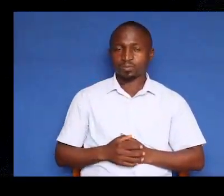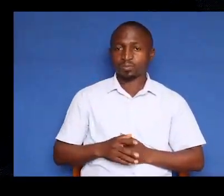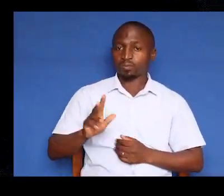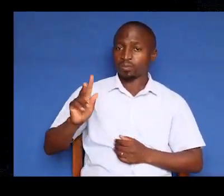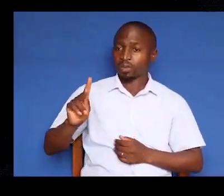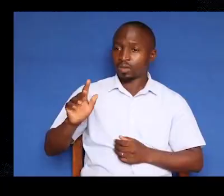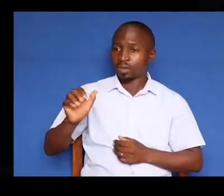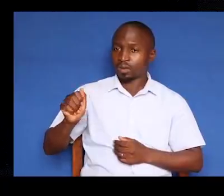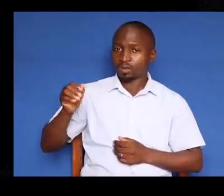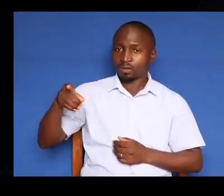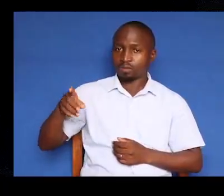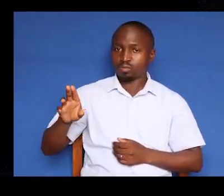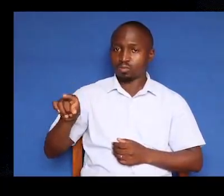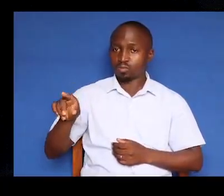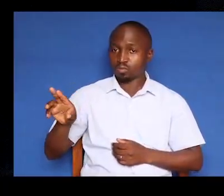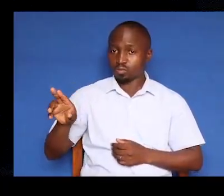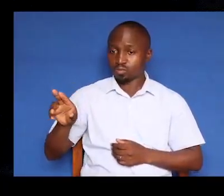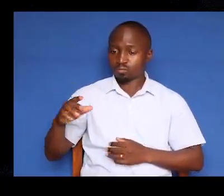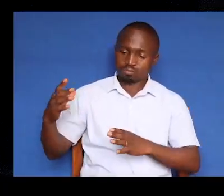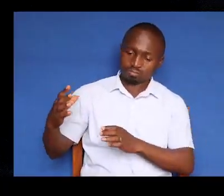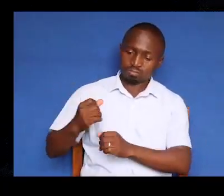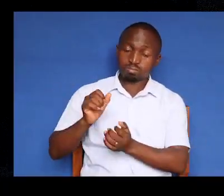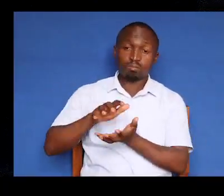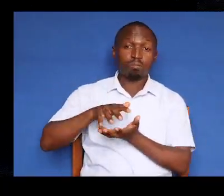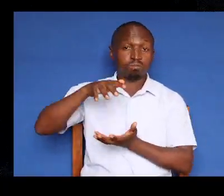Kapungu with high income is tax